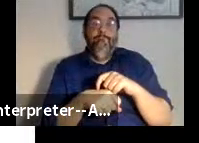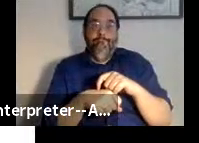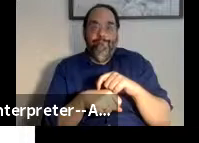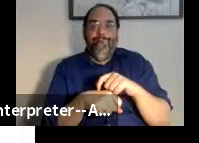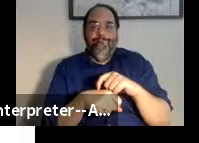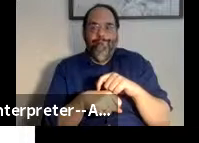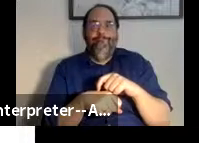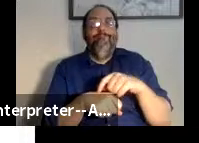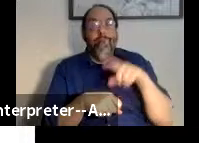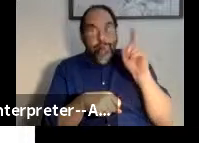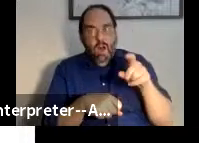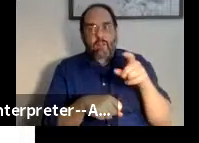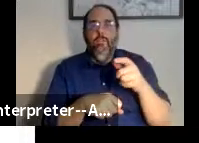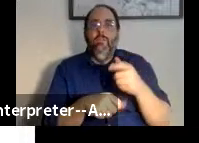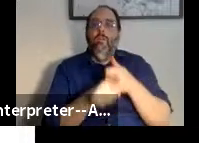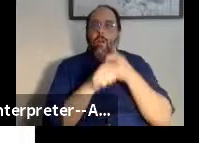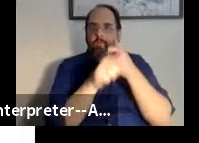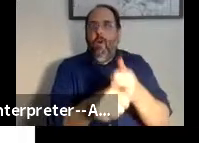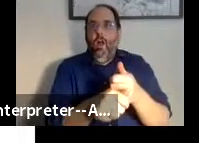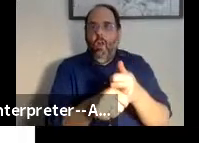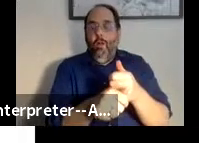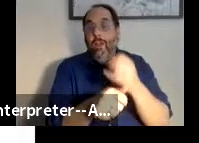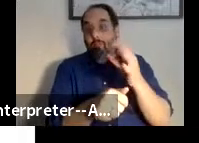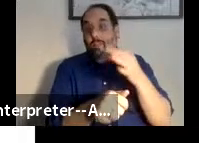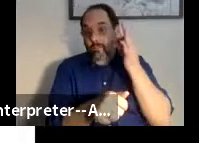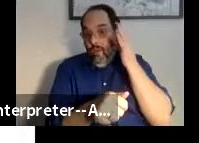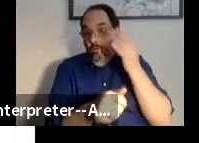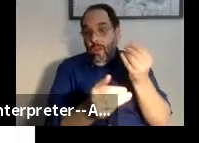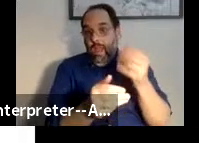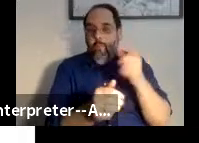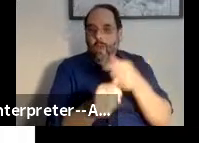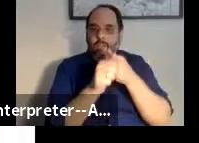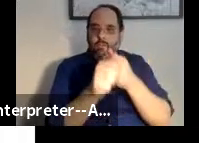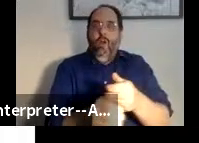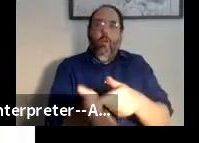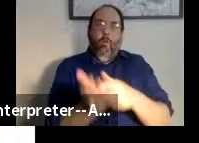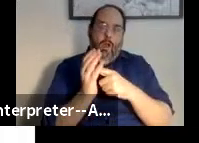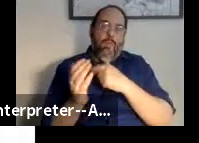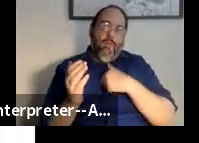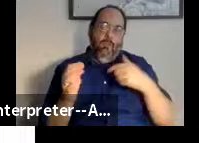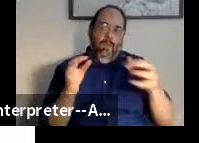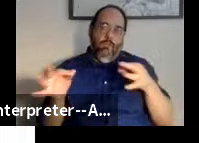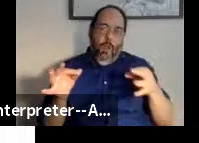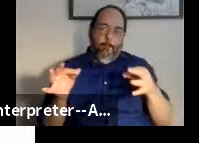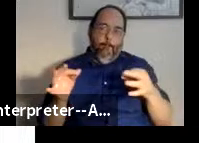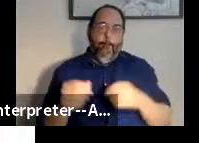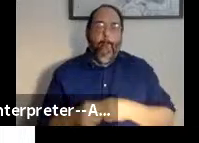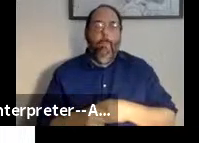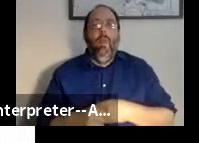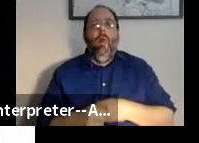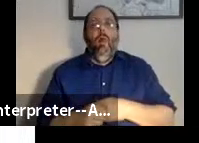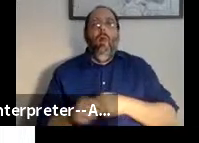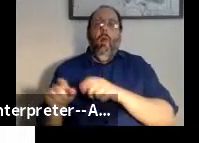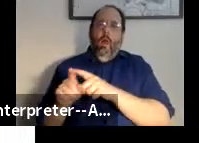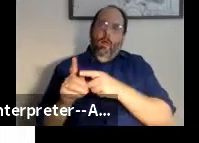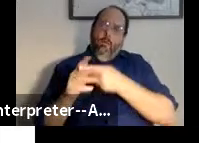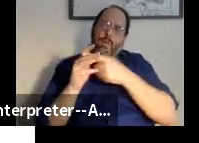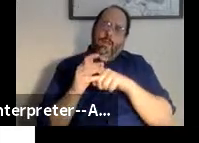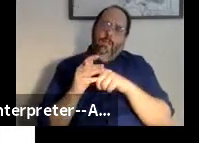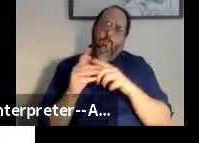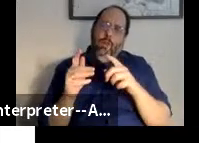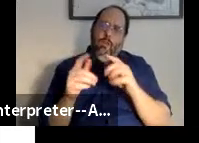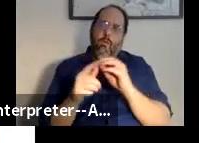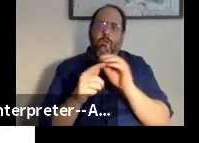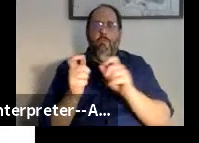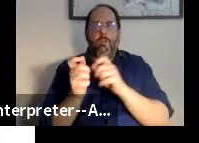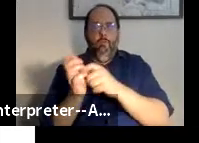date should have met on federal land these requirements. The standard also starts with, or the